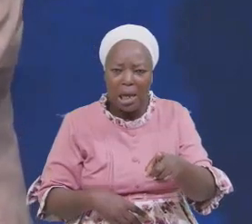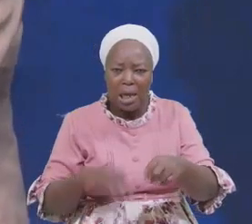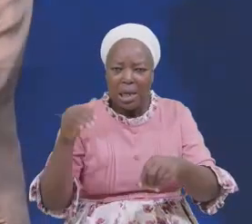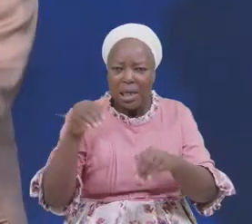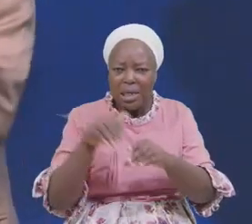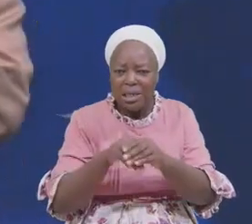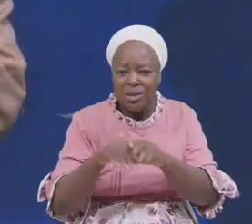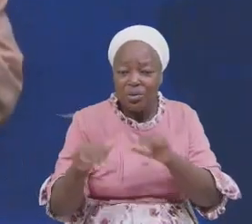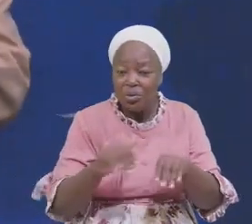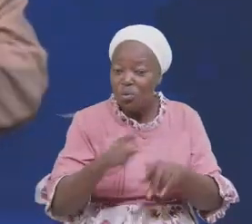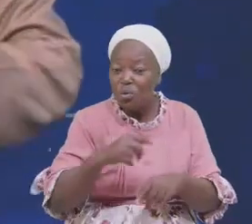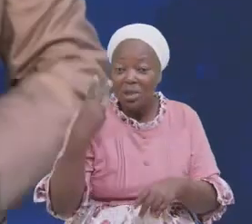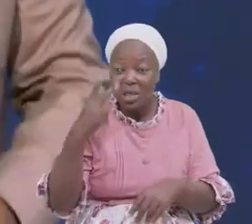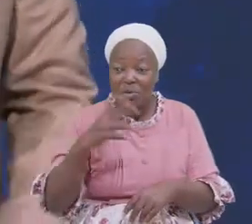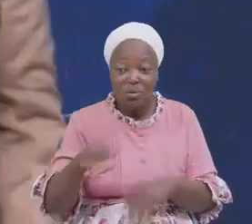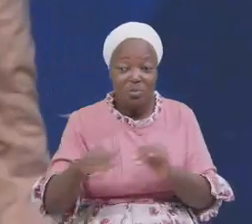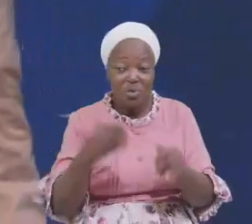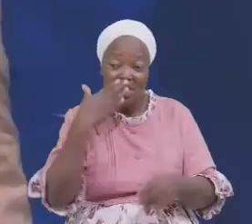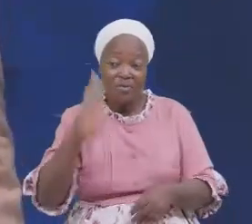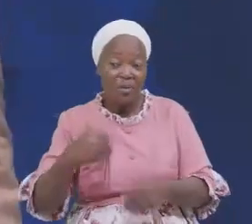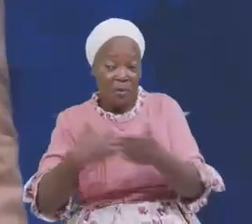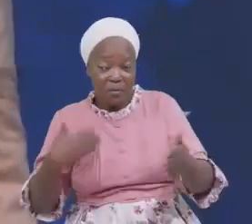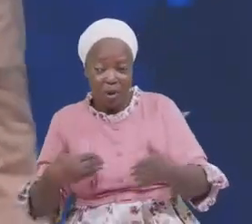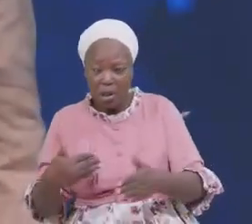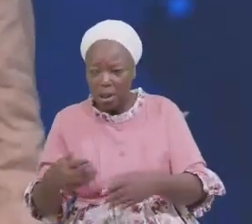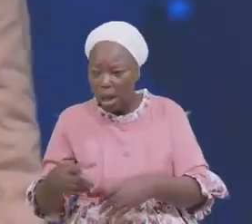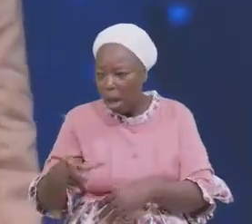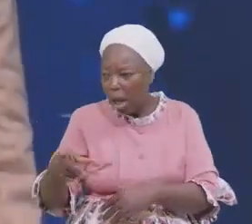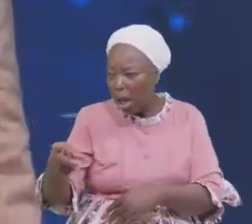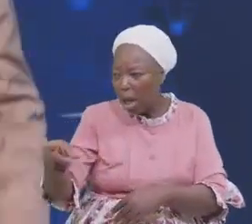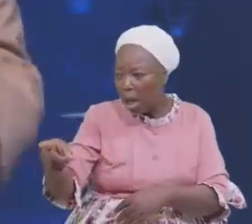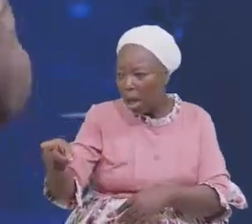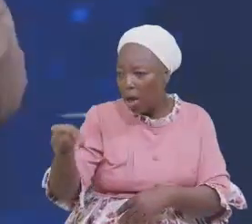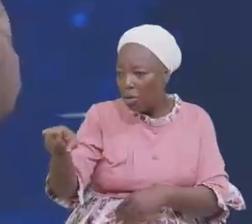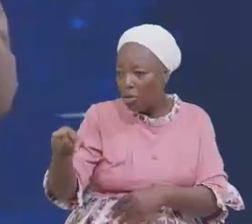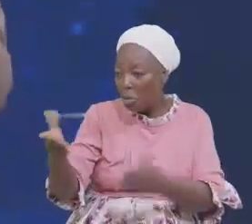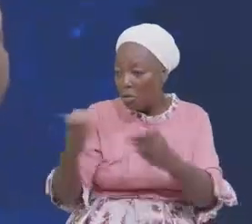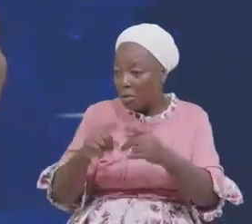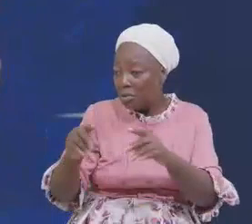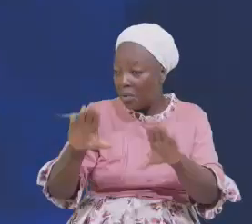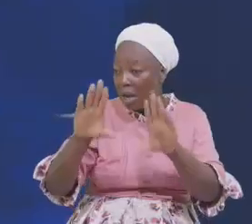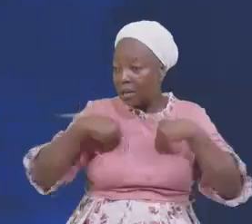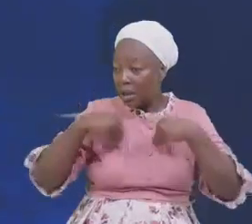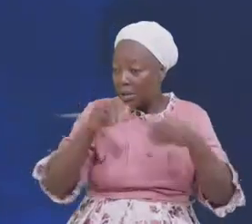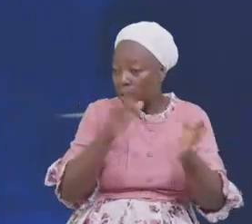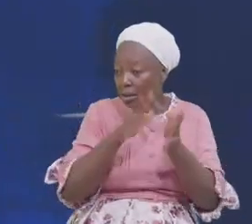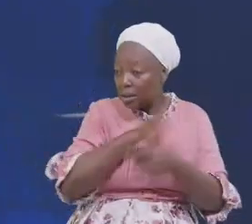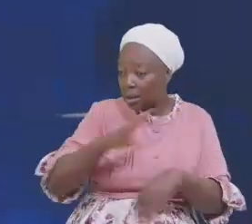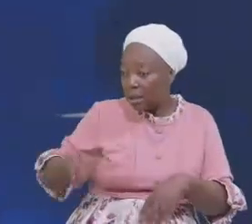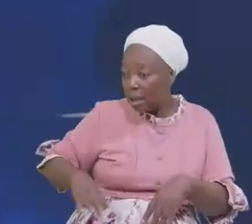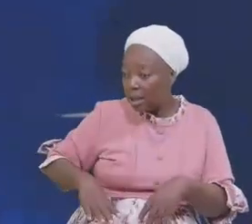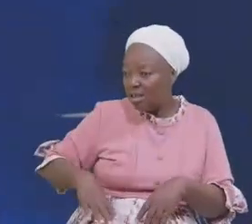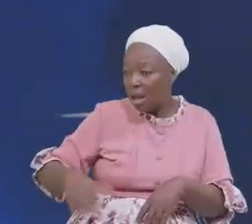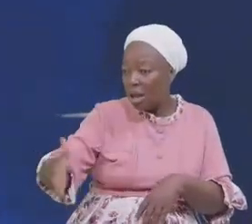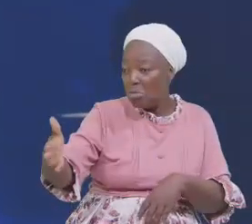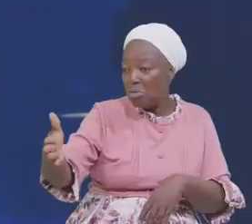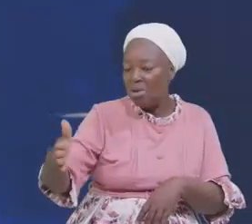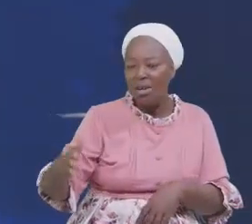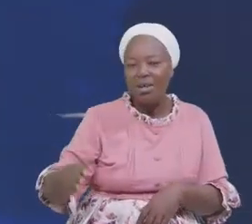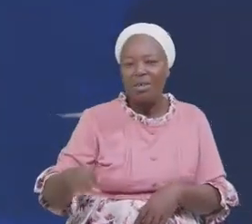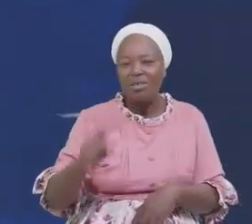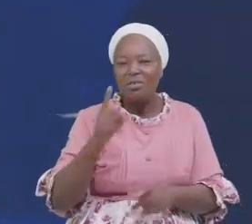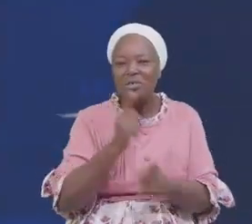evil, if you say, hey, you too, you want to go to Christ, you will act as if you are not